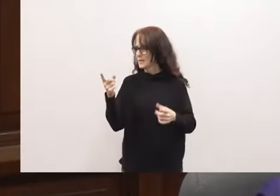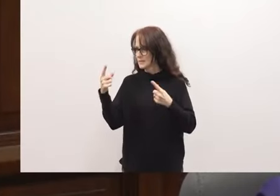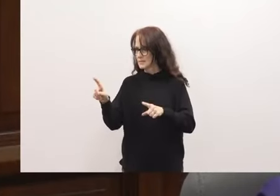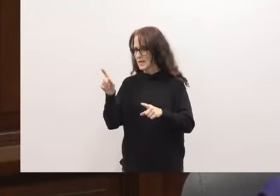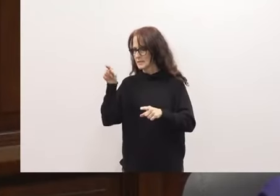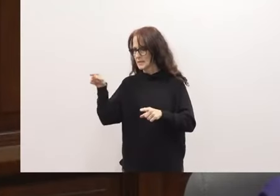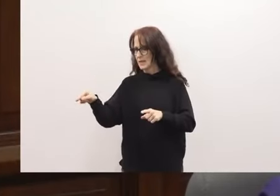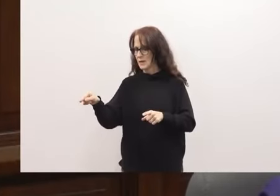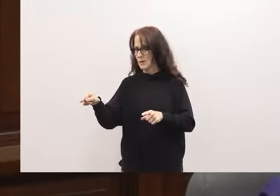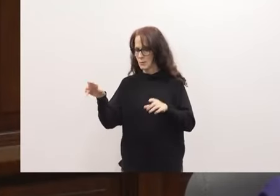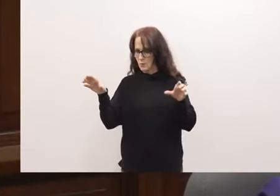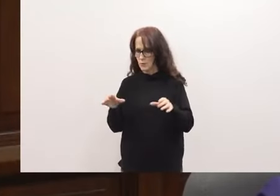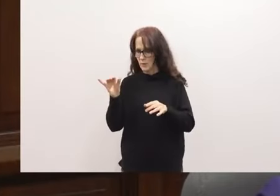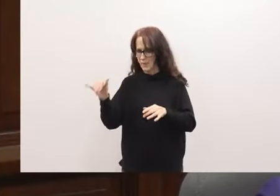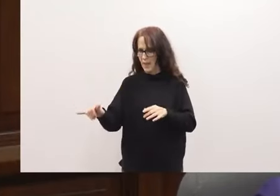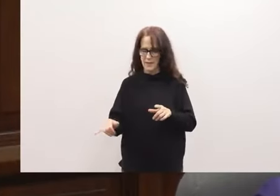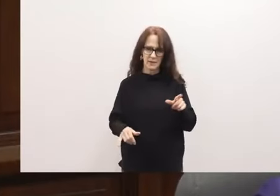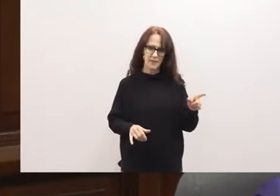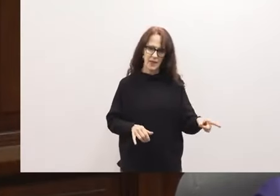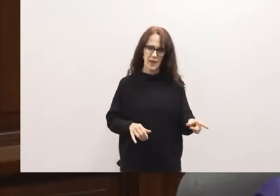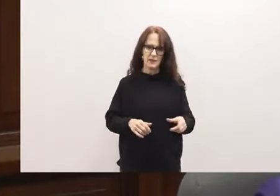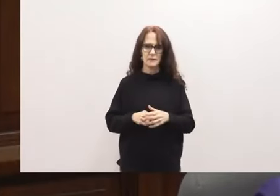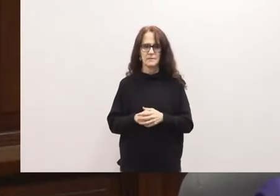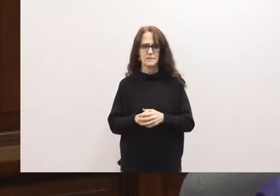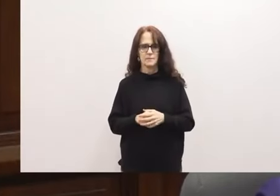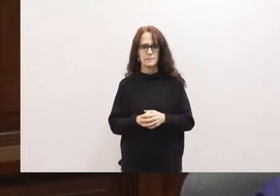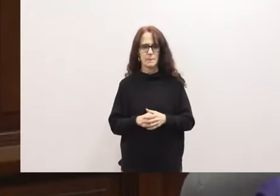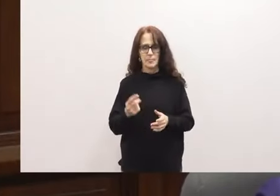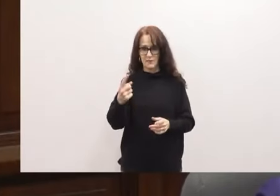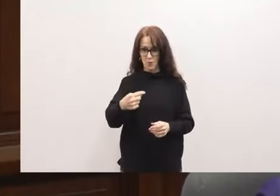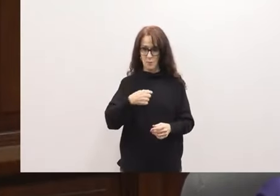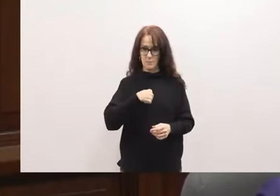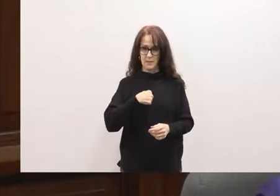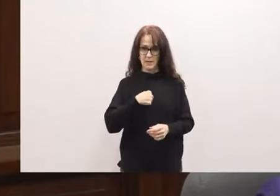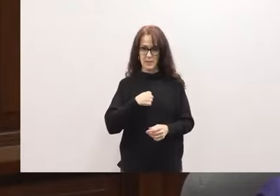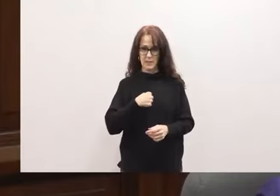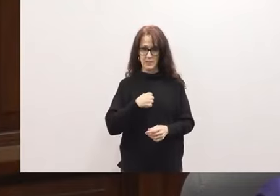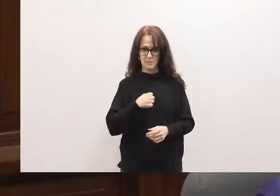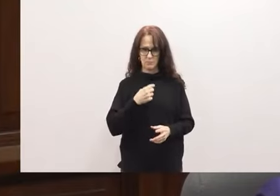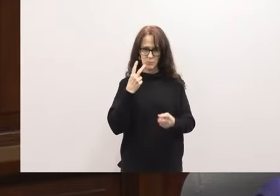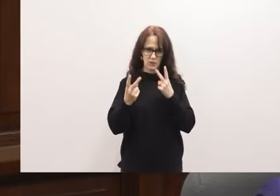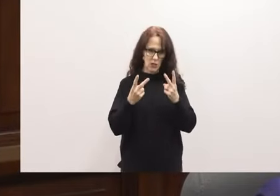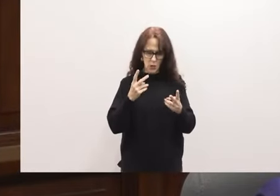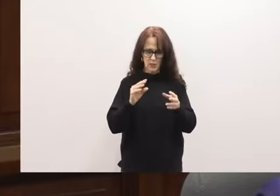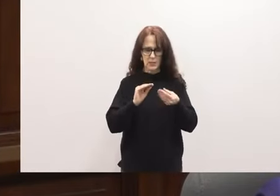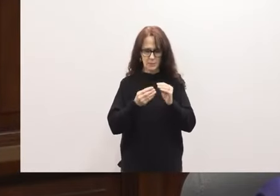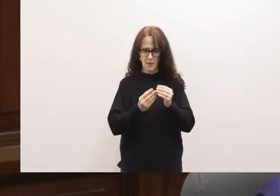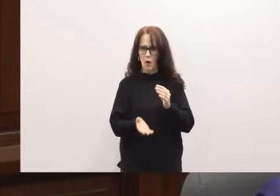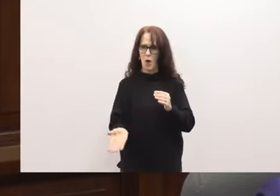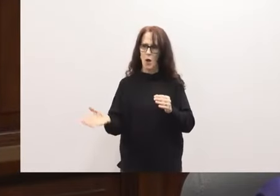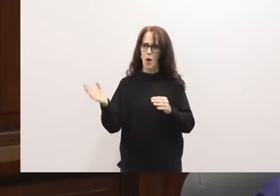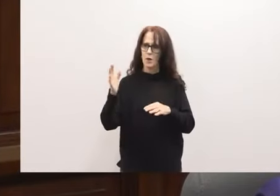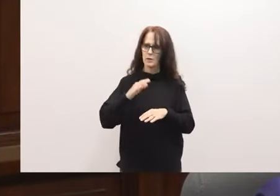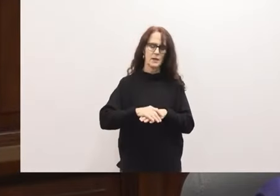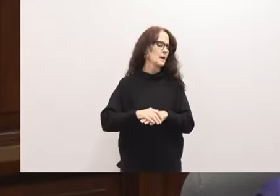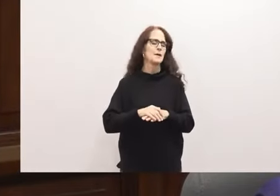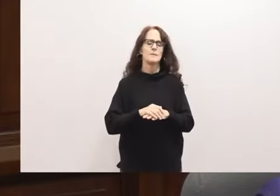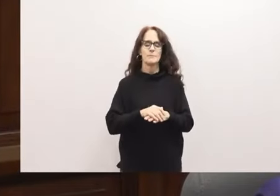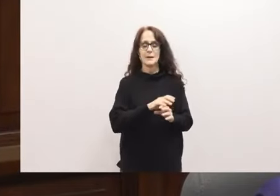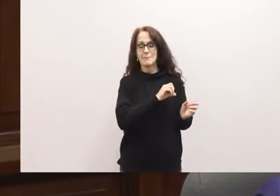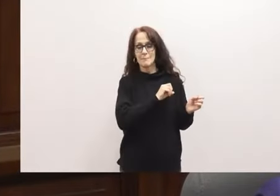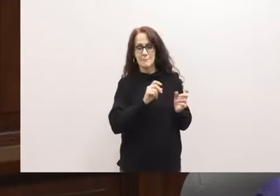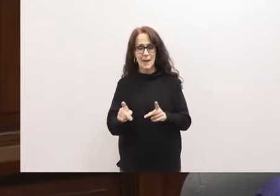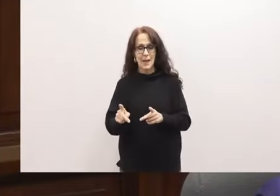story over here is. Because that ultimately to me is, we can look at data and talk about data all day, but then how that translates back